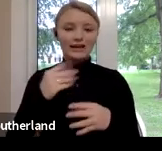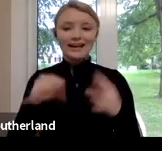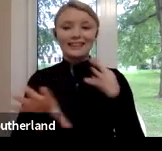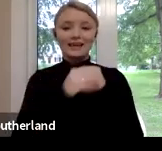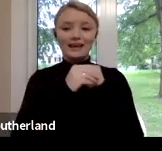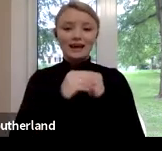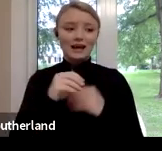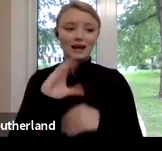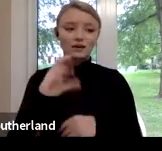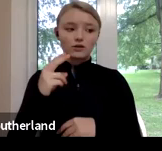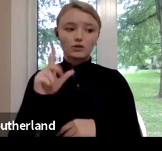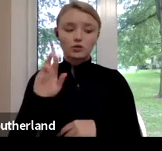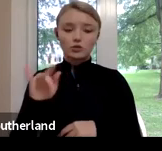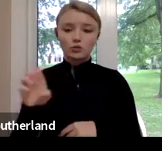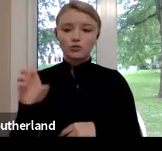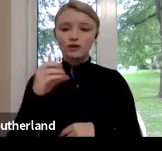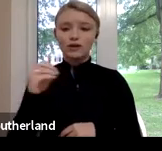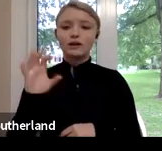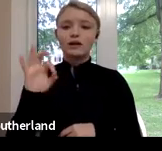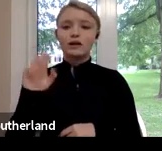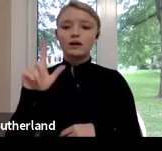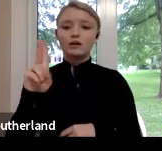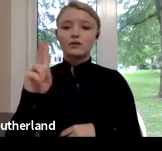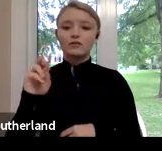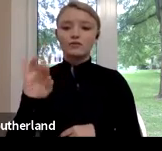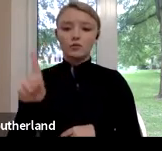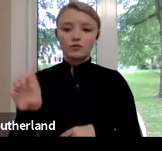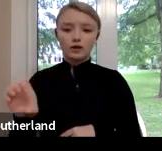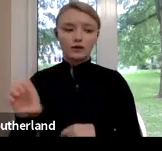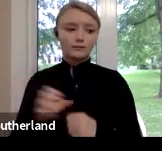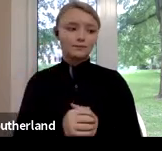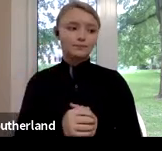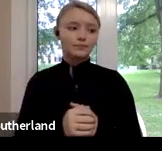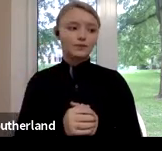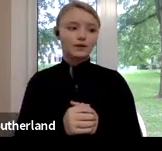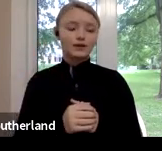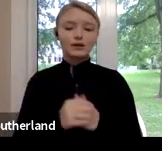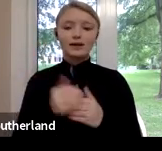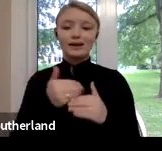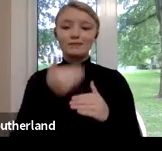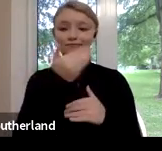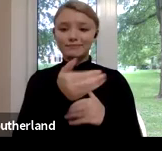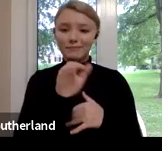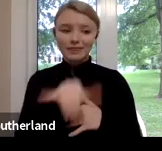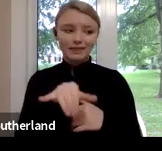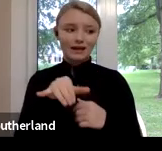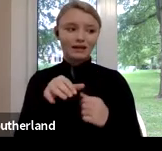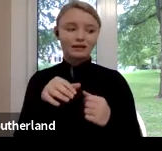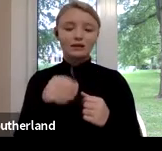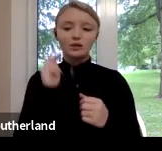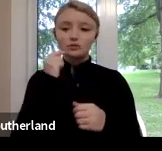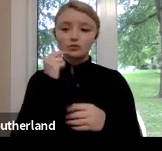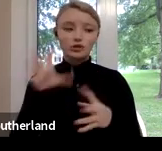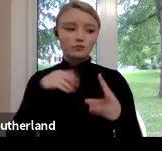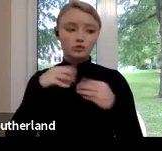Beyond that, nutrient absorption declines with age. So the older